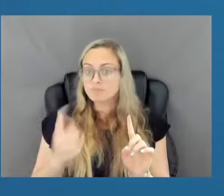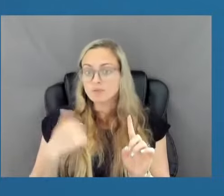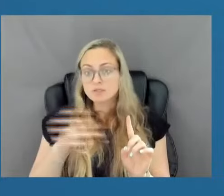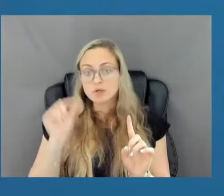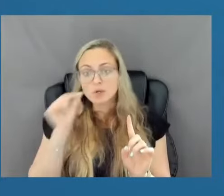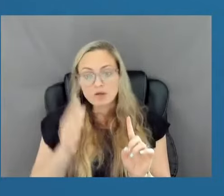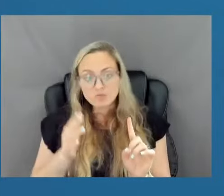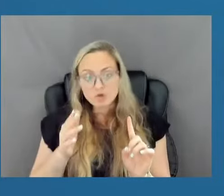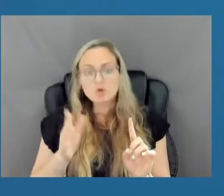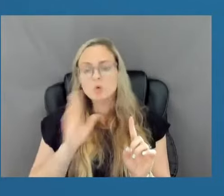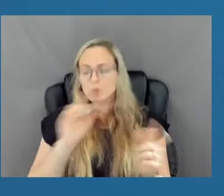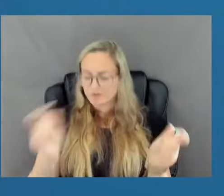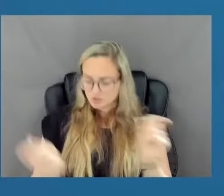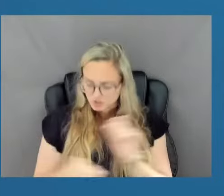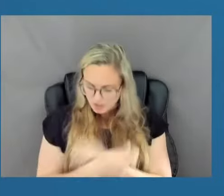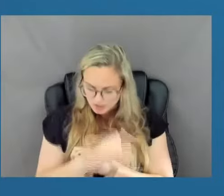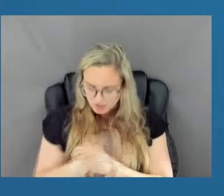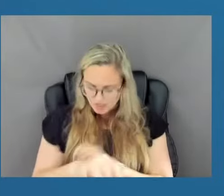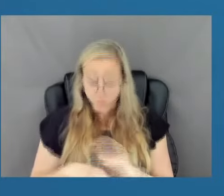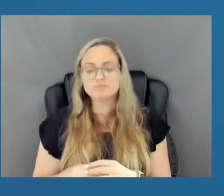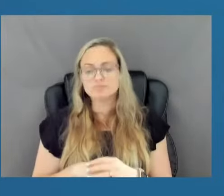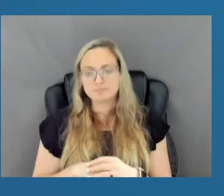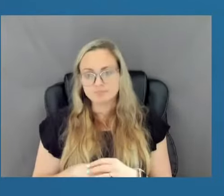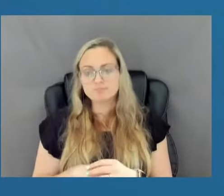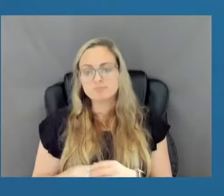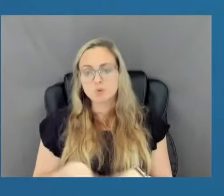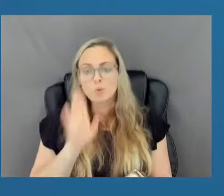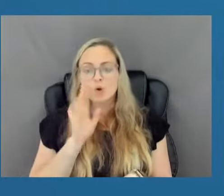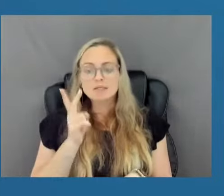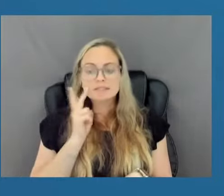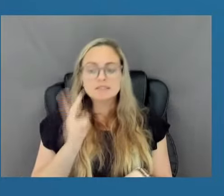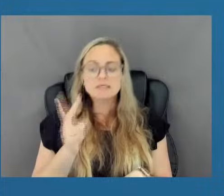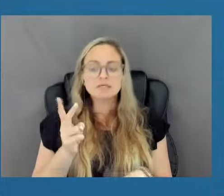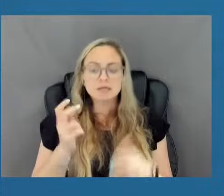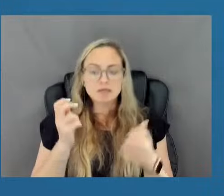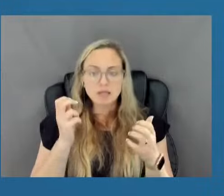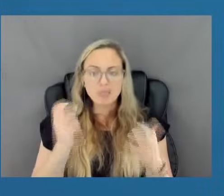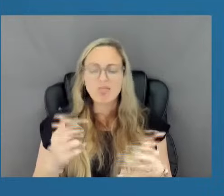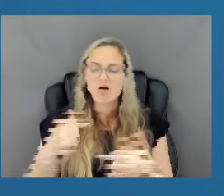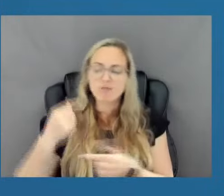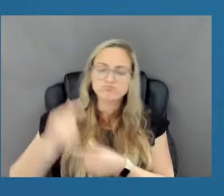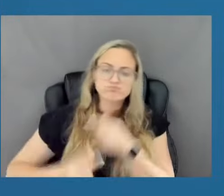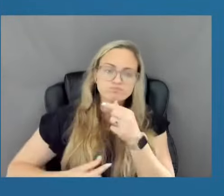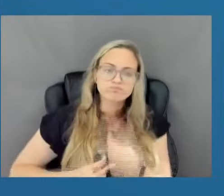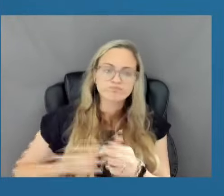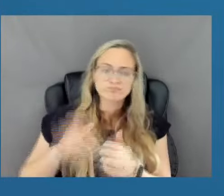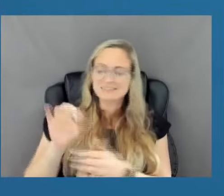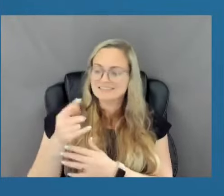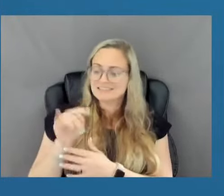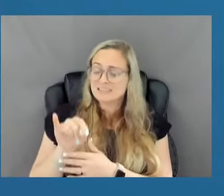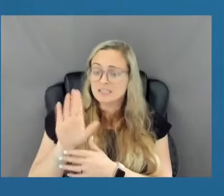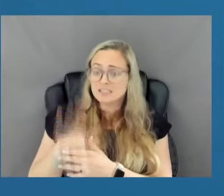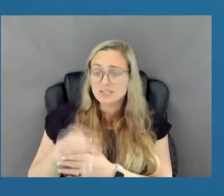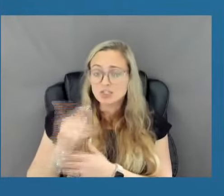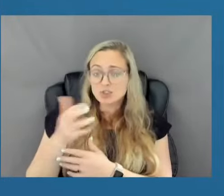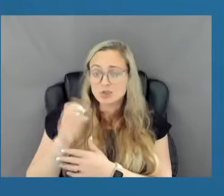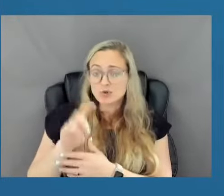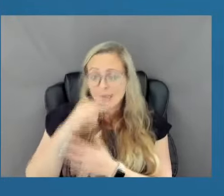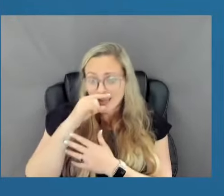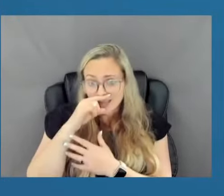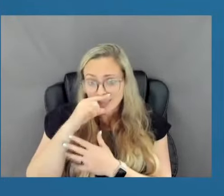we're going to change that, and I believe that we're going to see a long legacy of Stitt's great-grandkids brewing